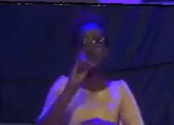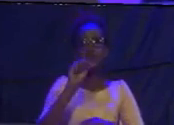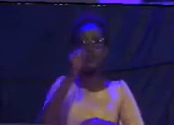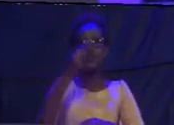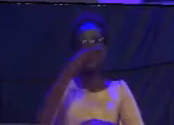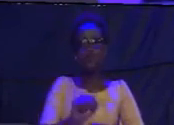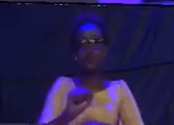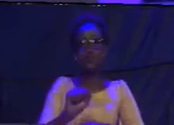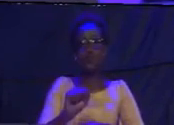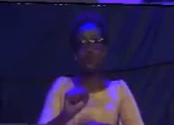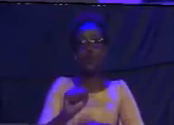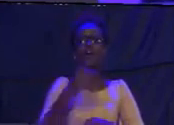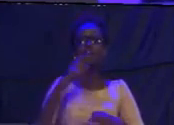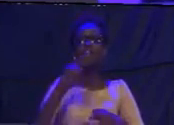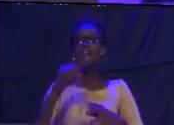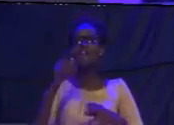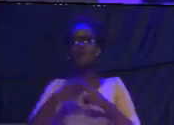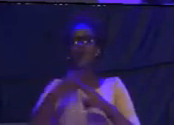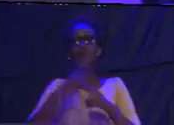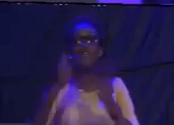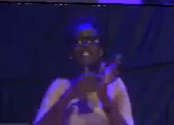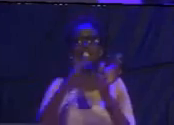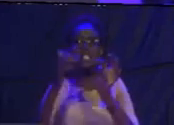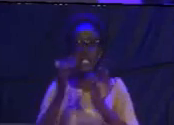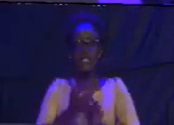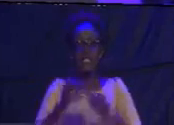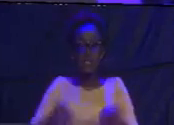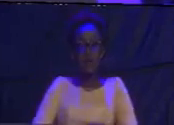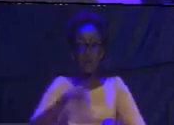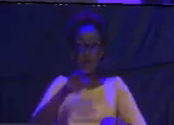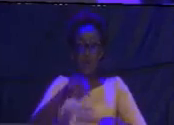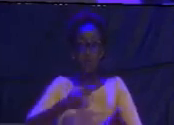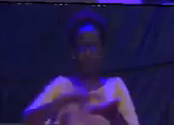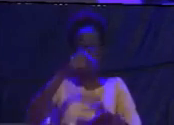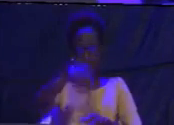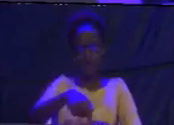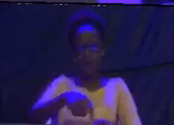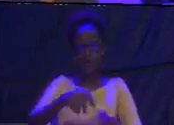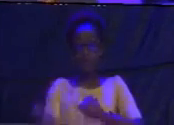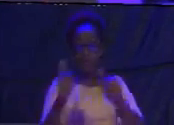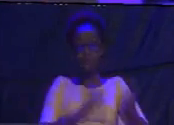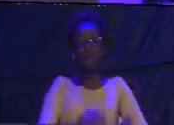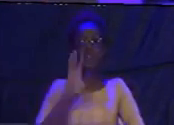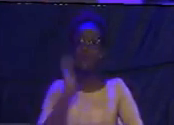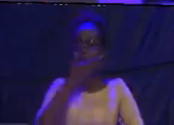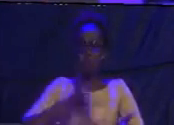called Joshua, who is Jesus Christ, stepped there. And the river